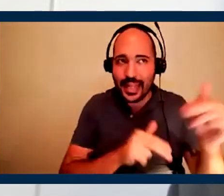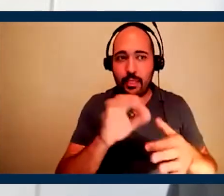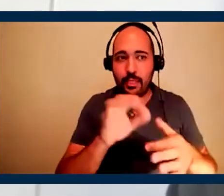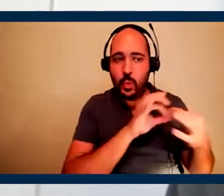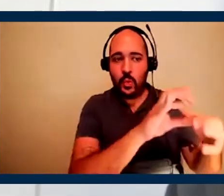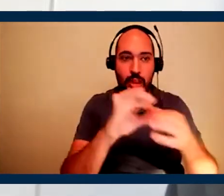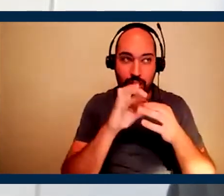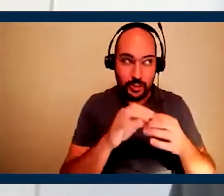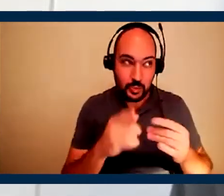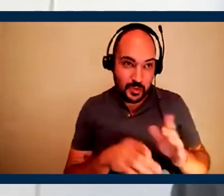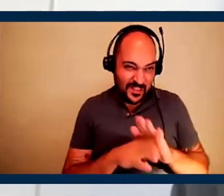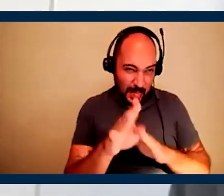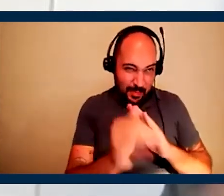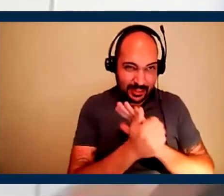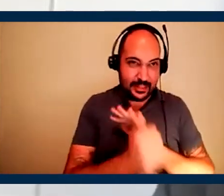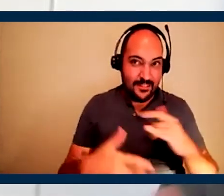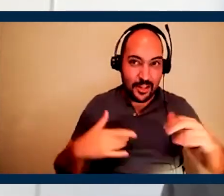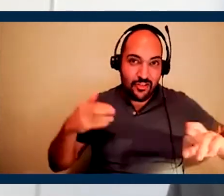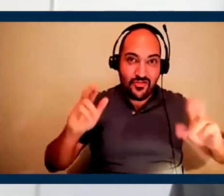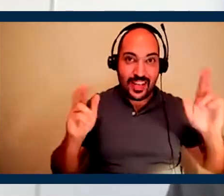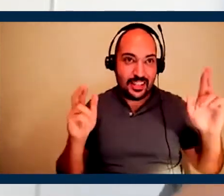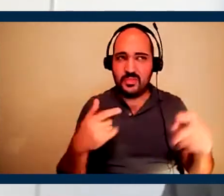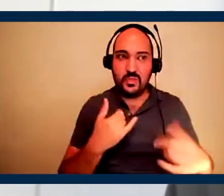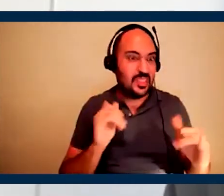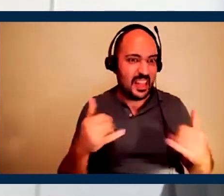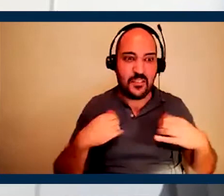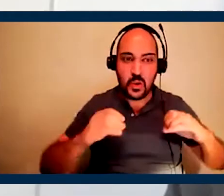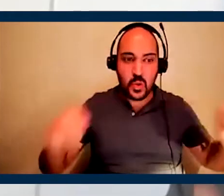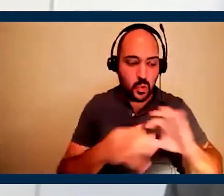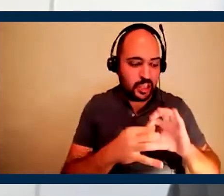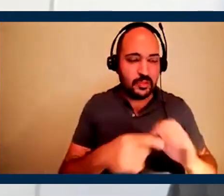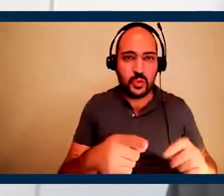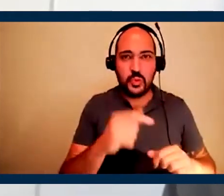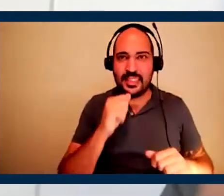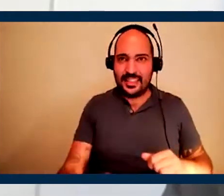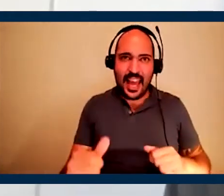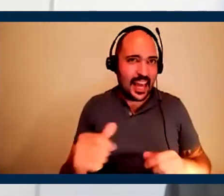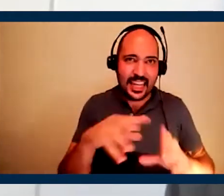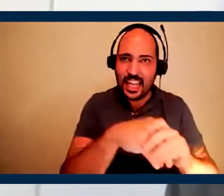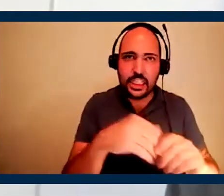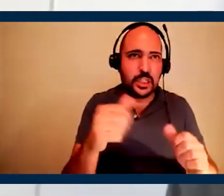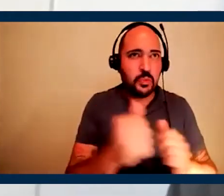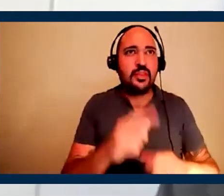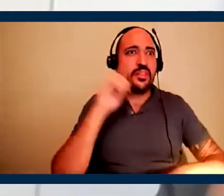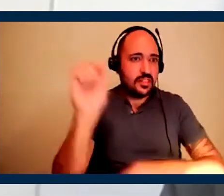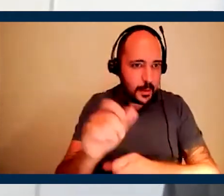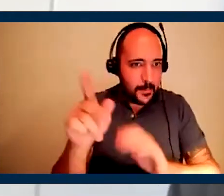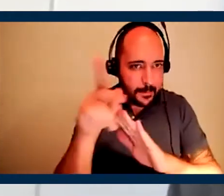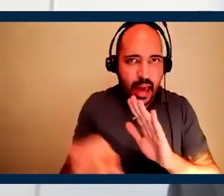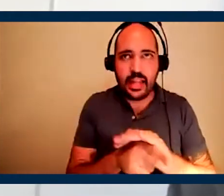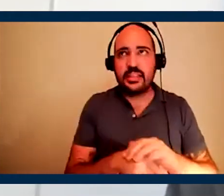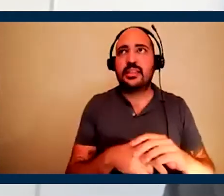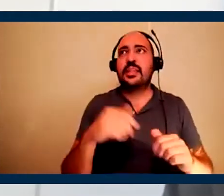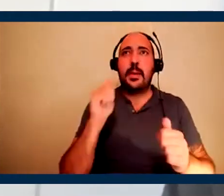when you're ready to run. But if you still don't have relationships, have not engaged with moving policy, passing ballot measures, getting other folks